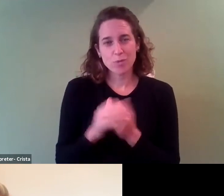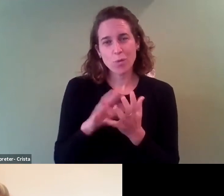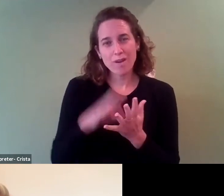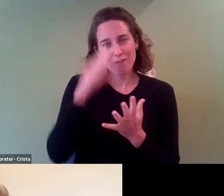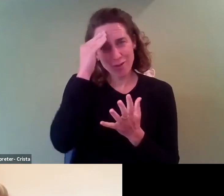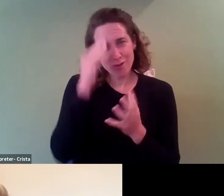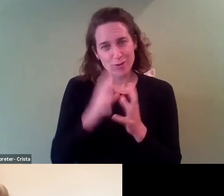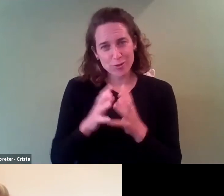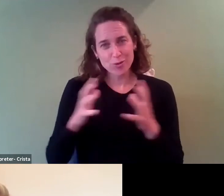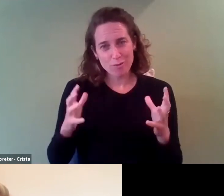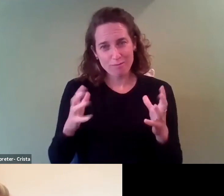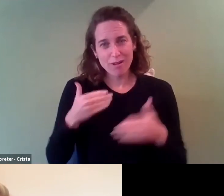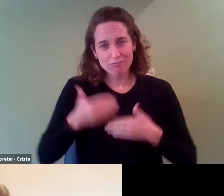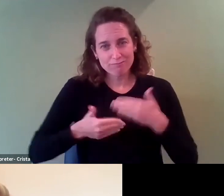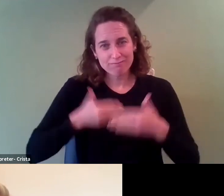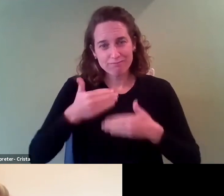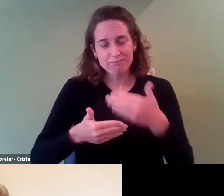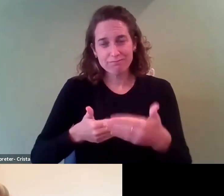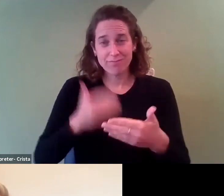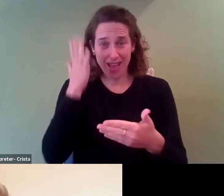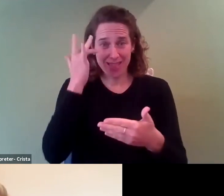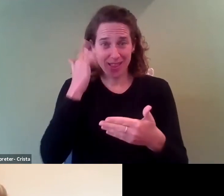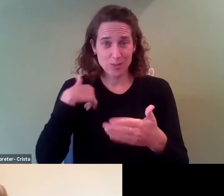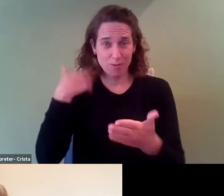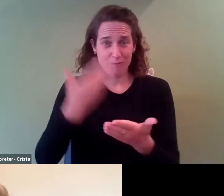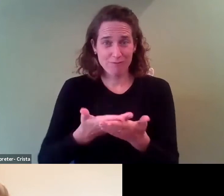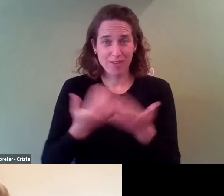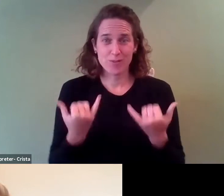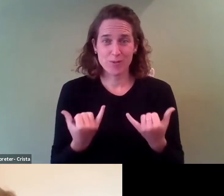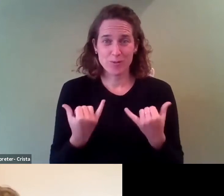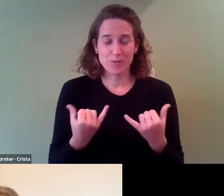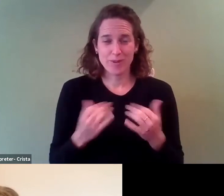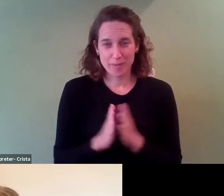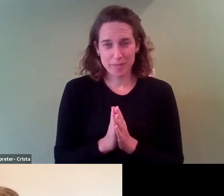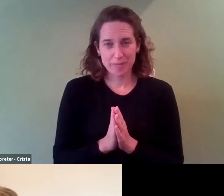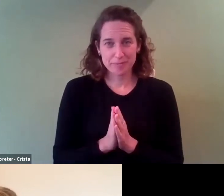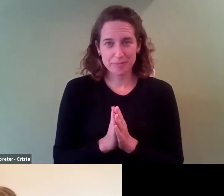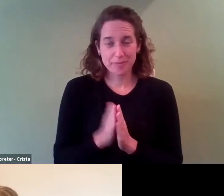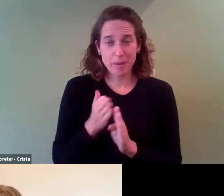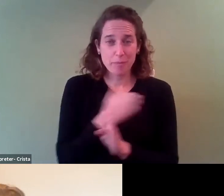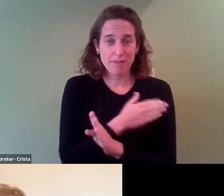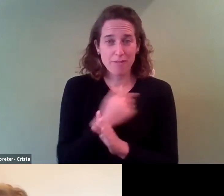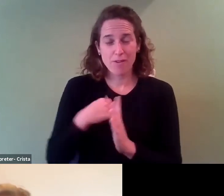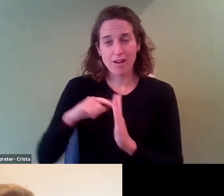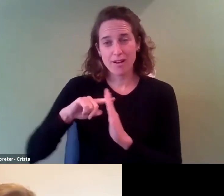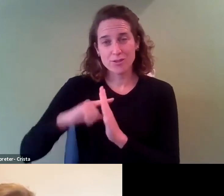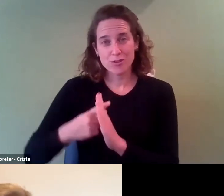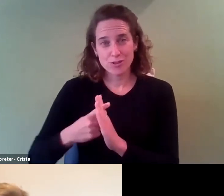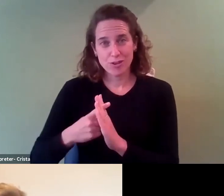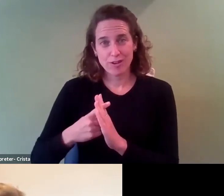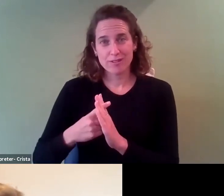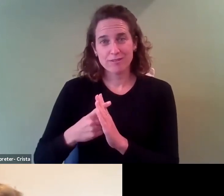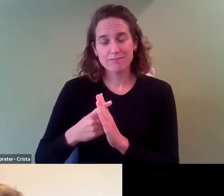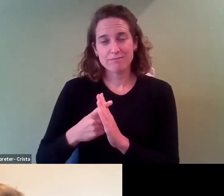way, and this is why we're actually here today. And so I think before I get started, I'd